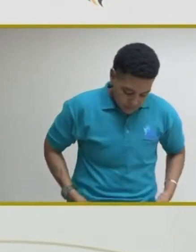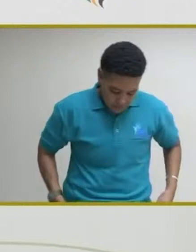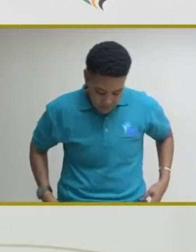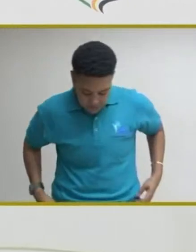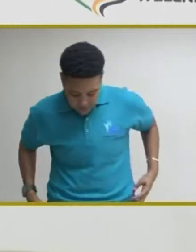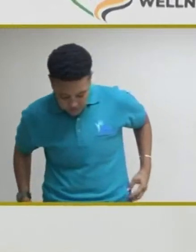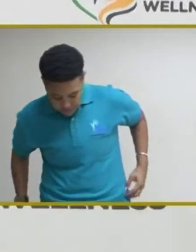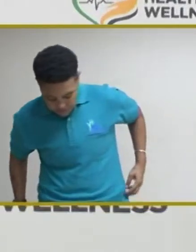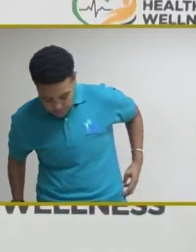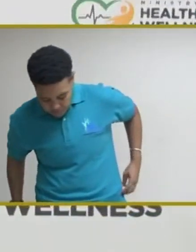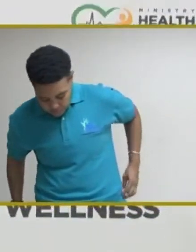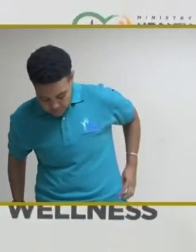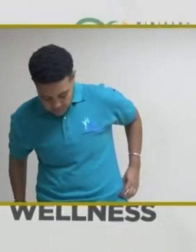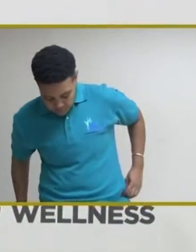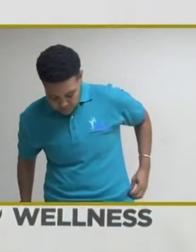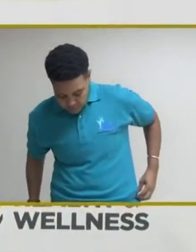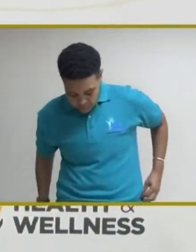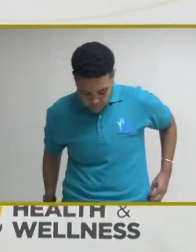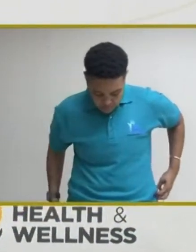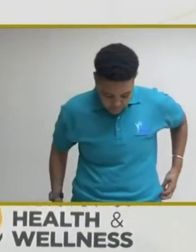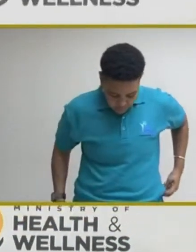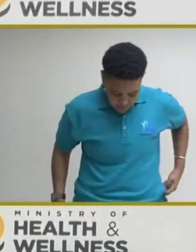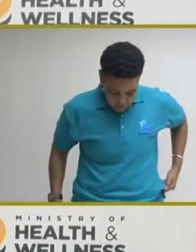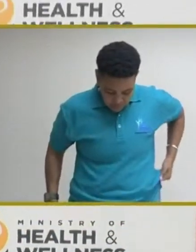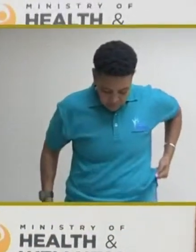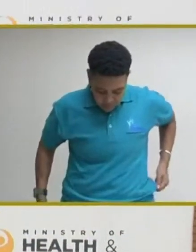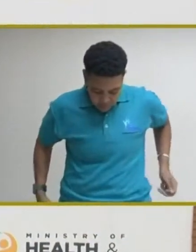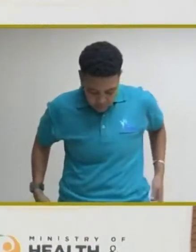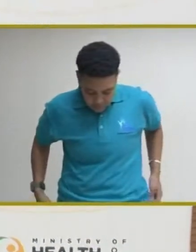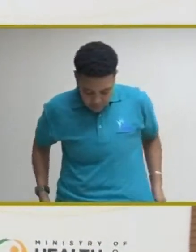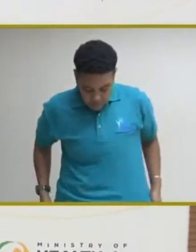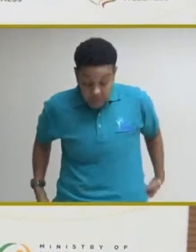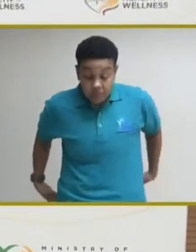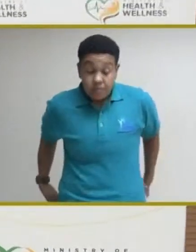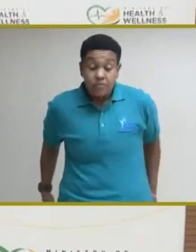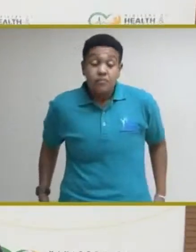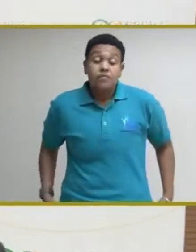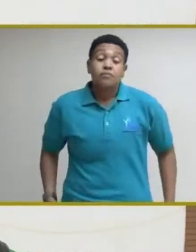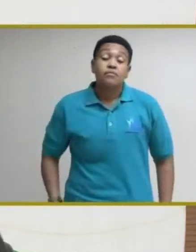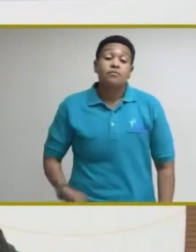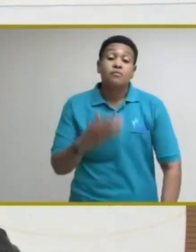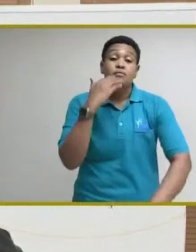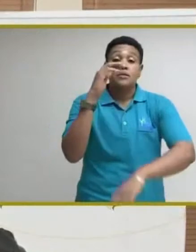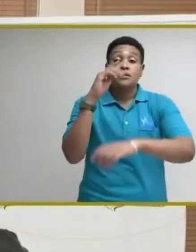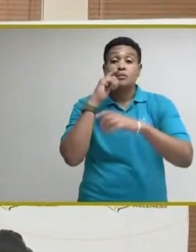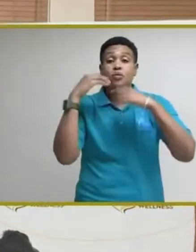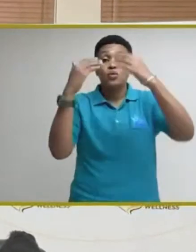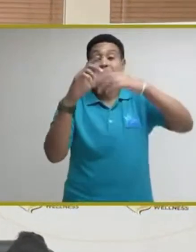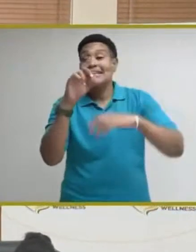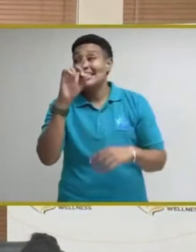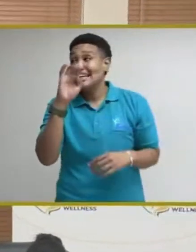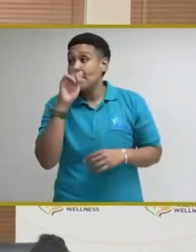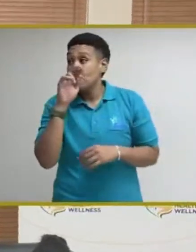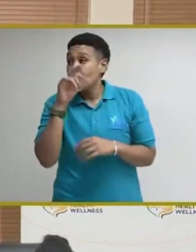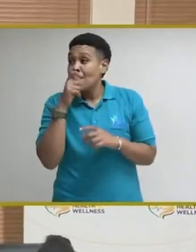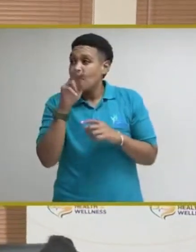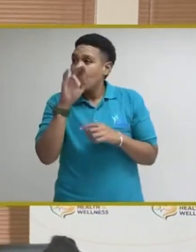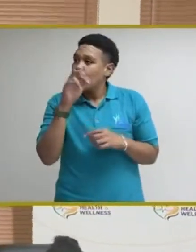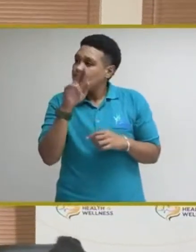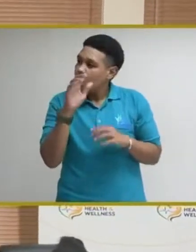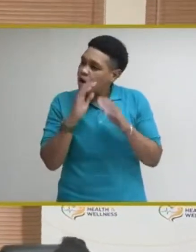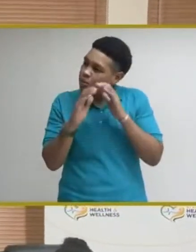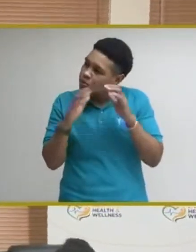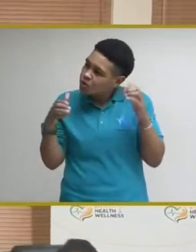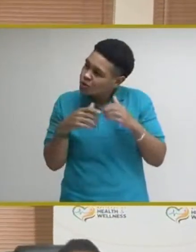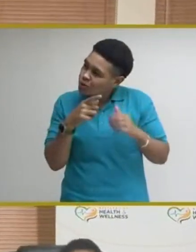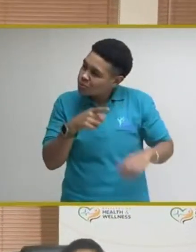Debbie and Wright from the RGR Gleaner Communications Group. The persons who have missed their